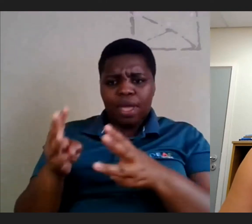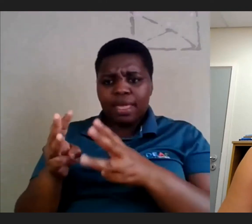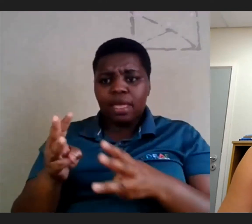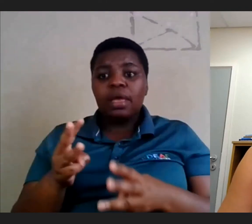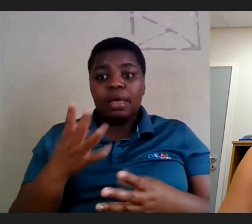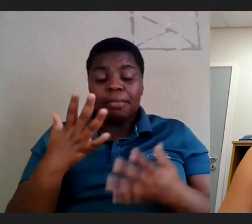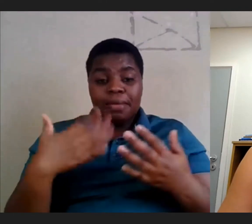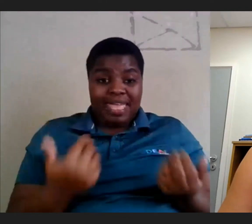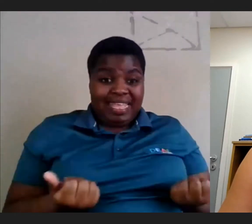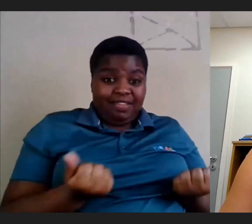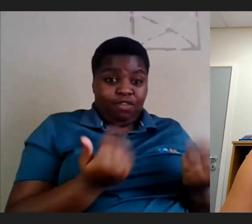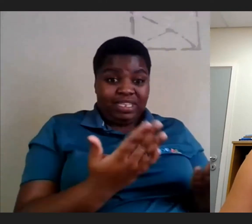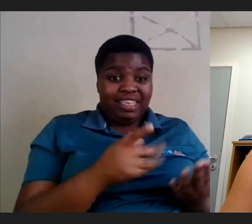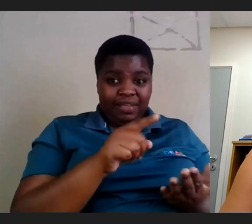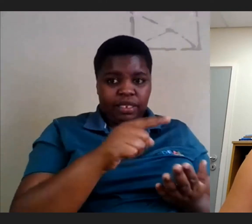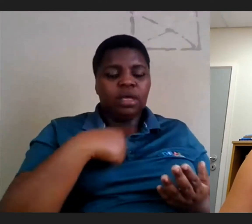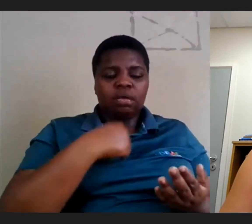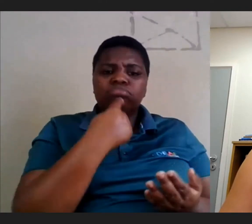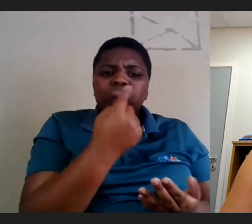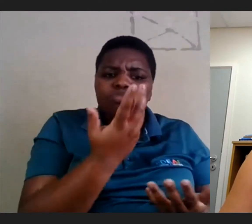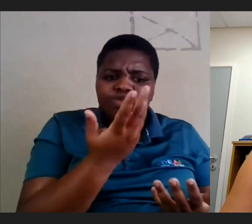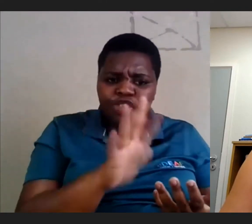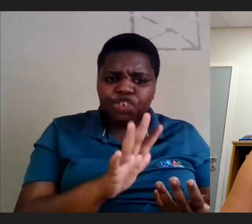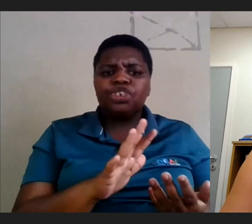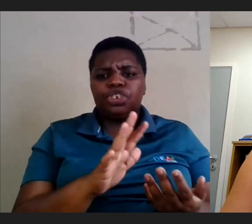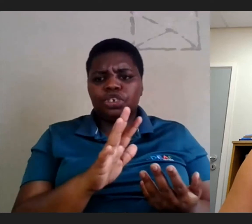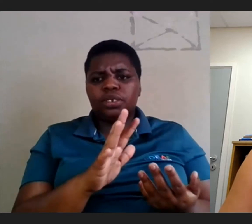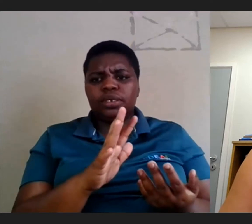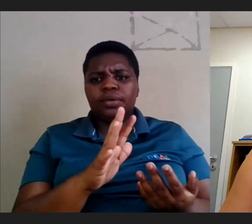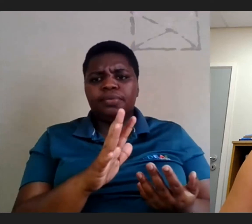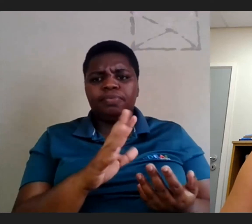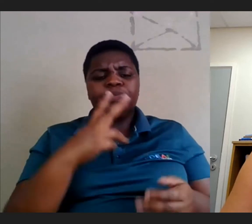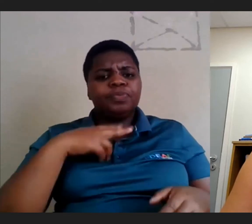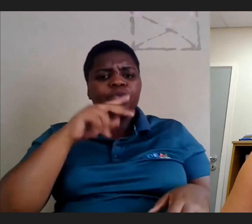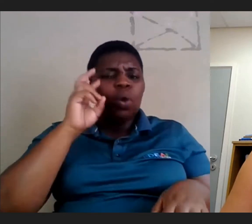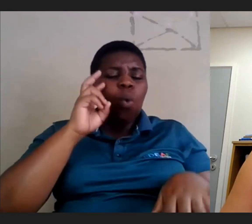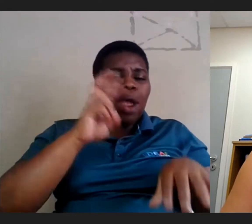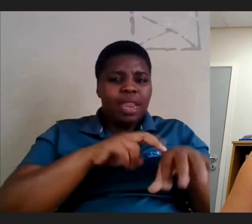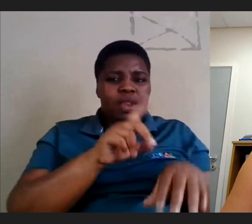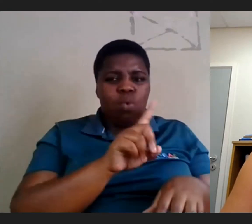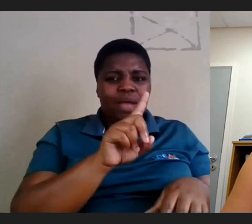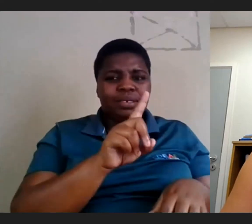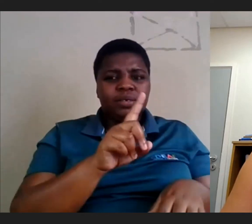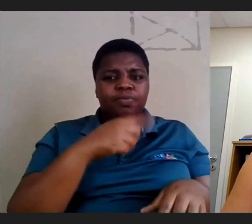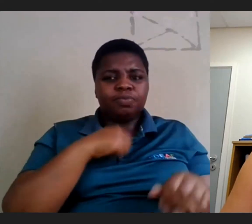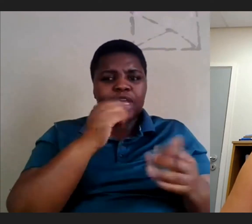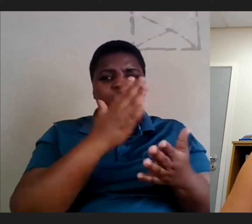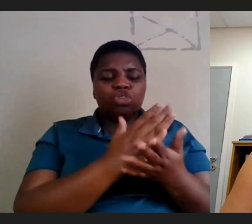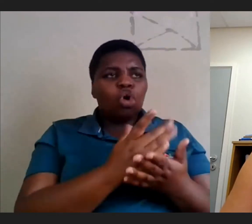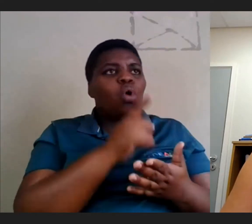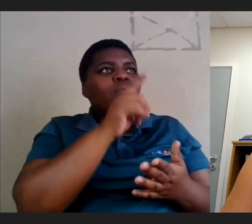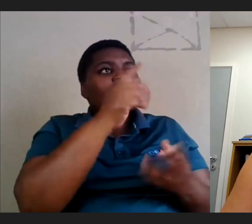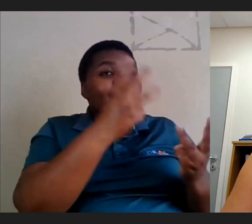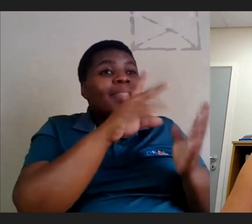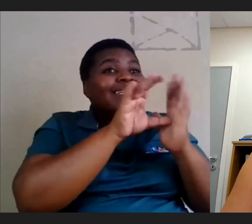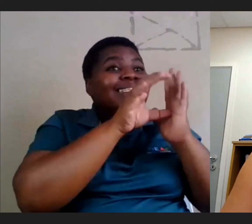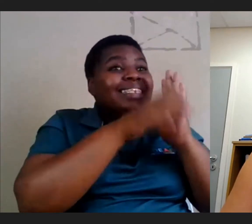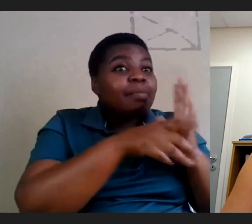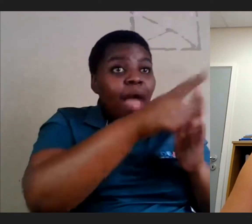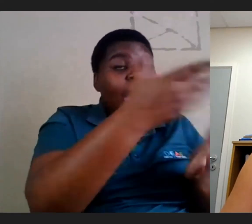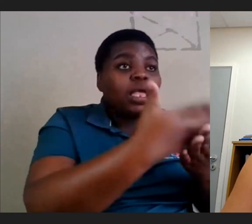to the services themselves, I already said they really need to maybe undergo a disability audit. That might be a little